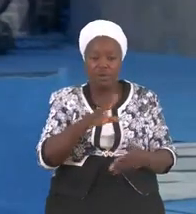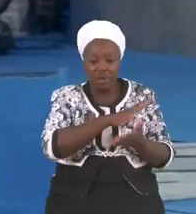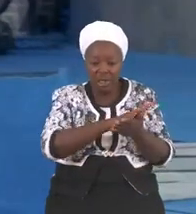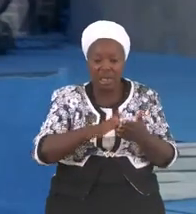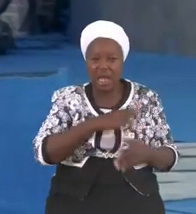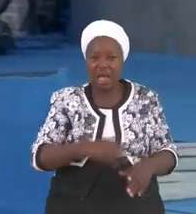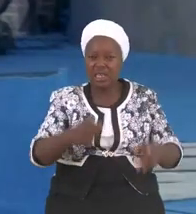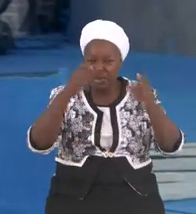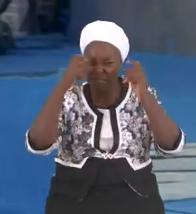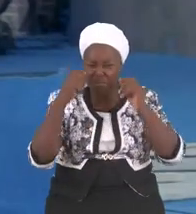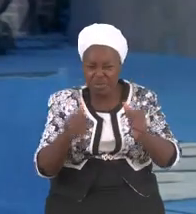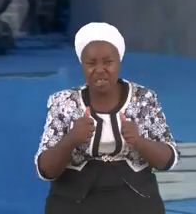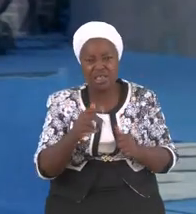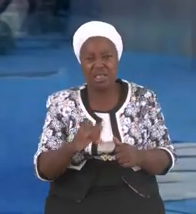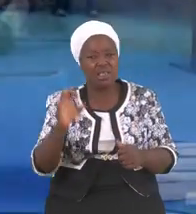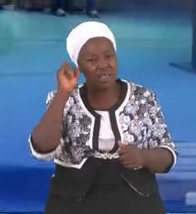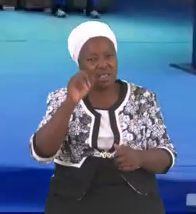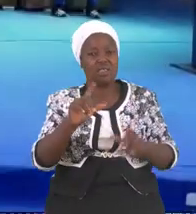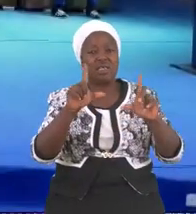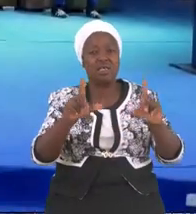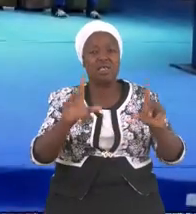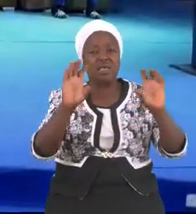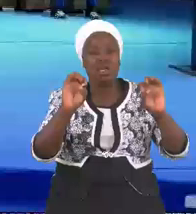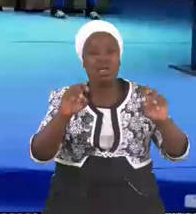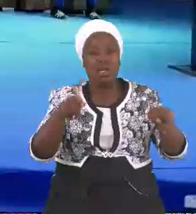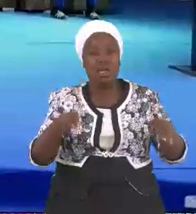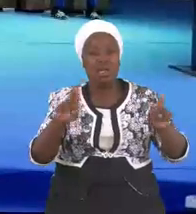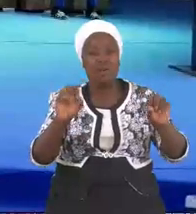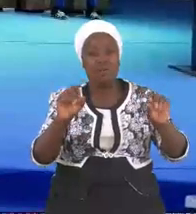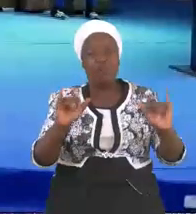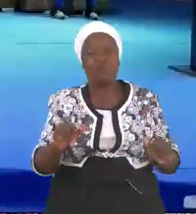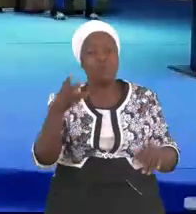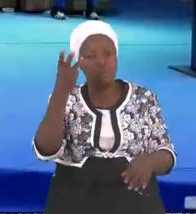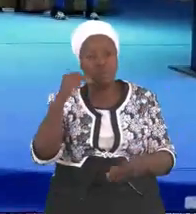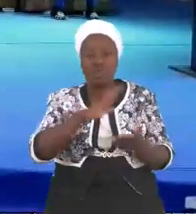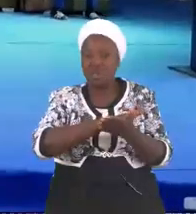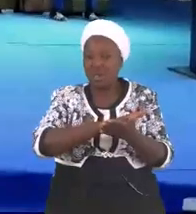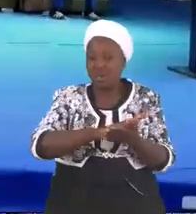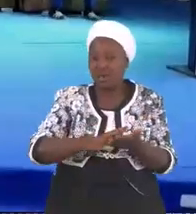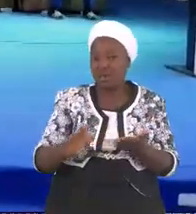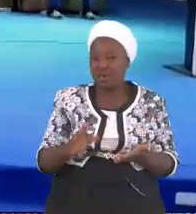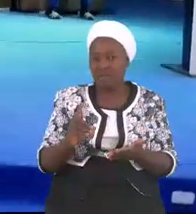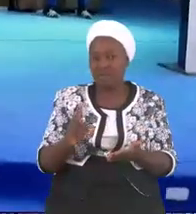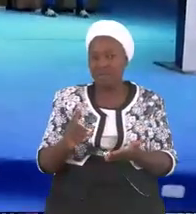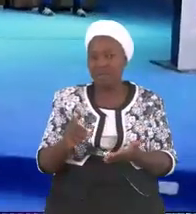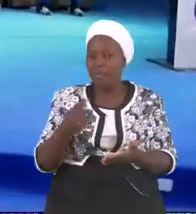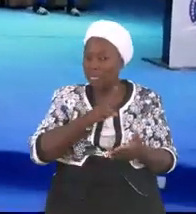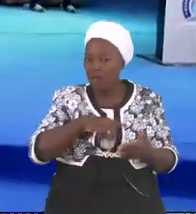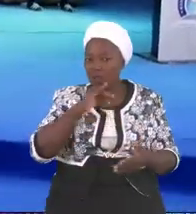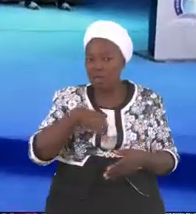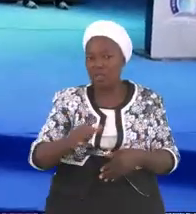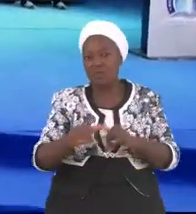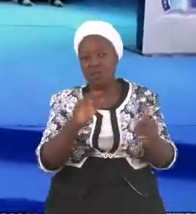immediately his leprosy was cleansed. The Lord is still doing that. And the Lord is